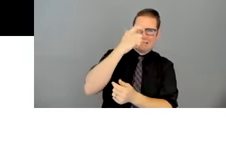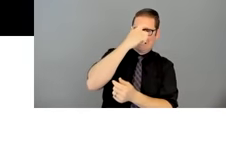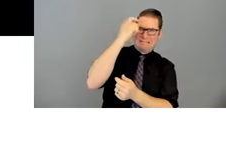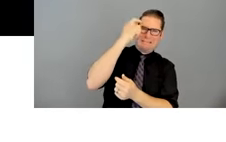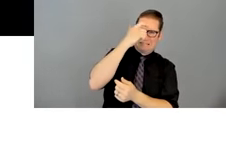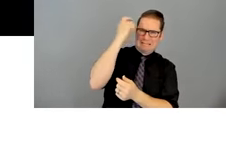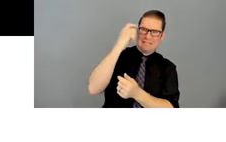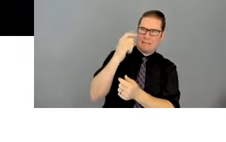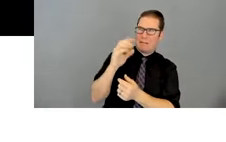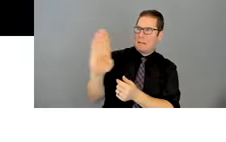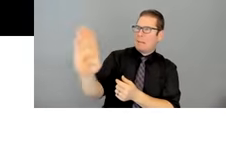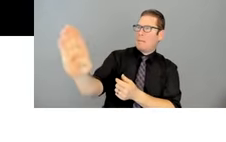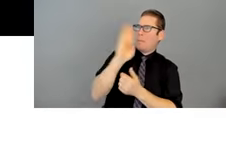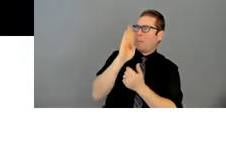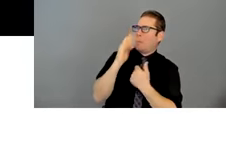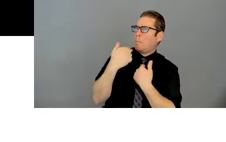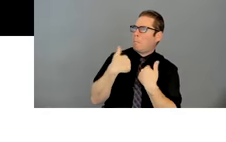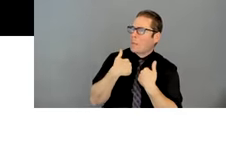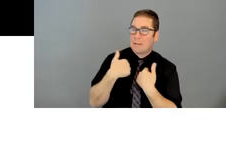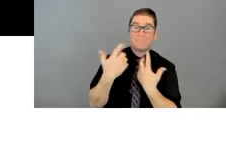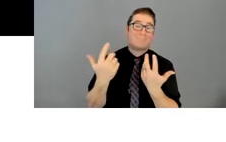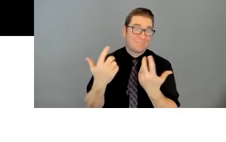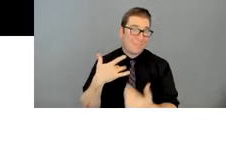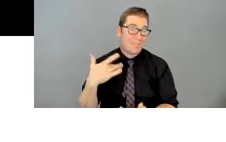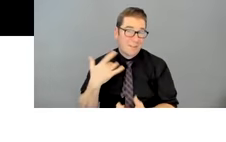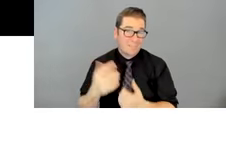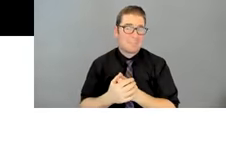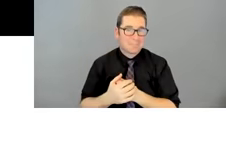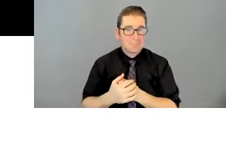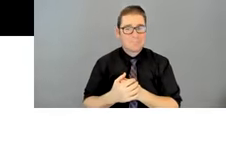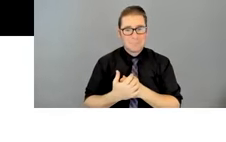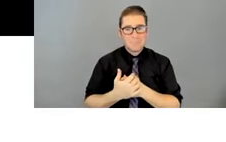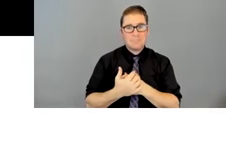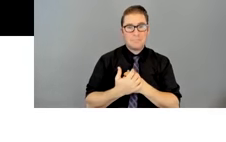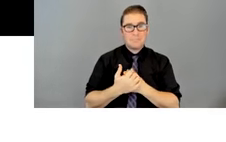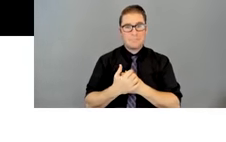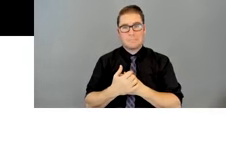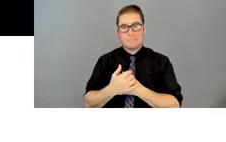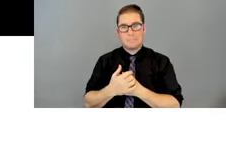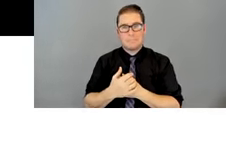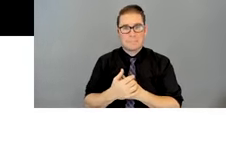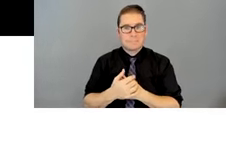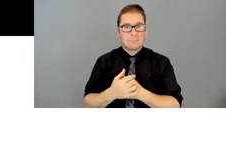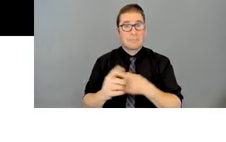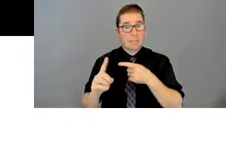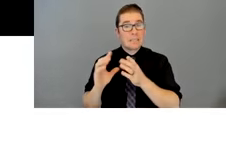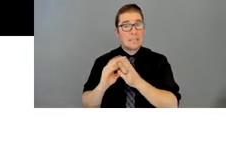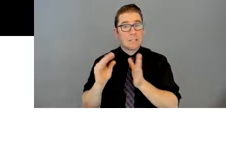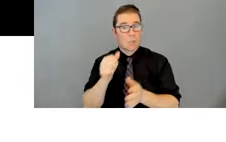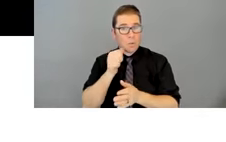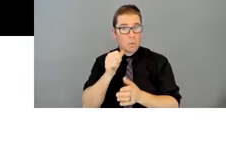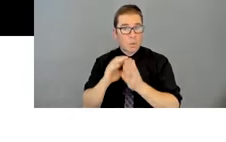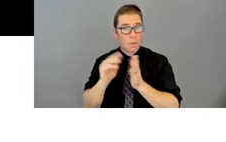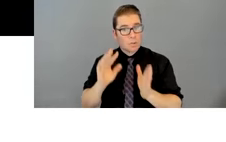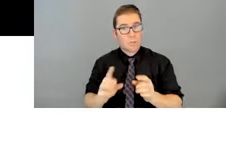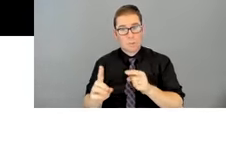like it was directed to her. And she would sit in that class, and this is what she told me, I